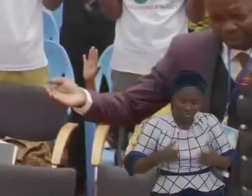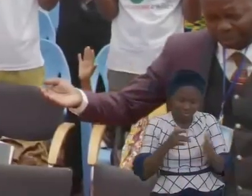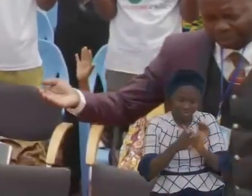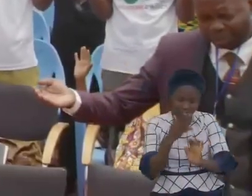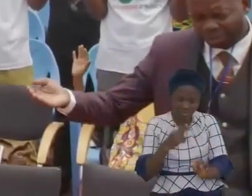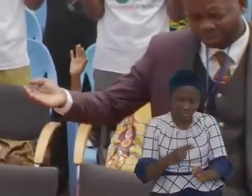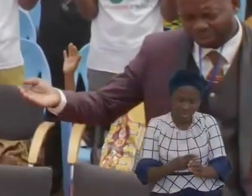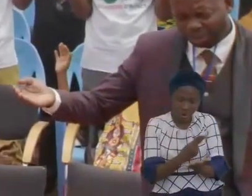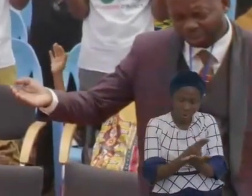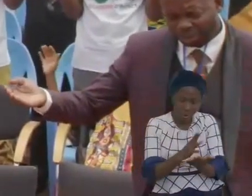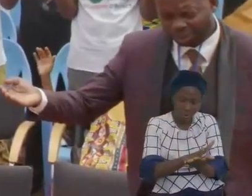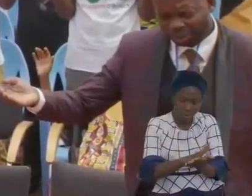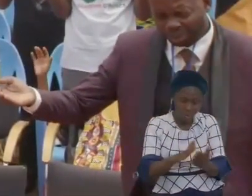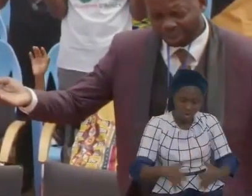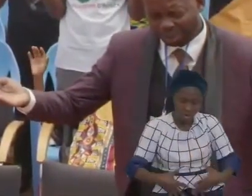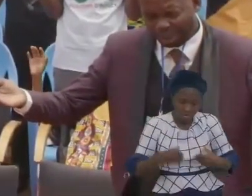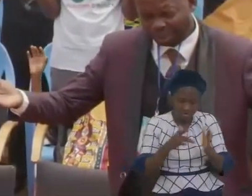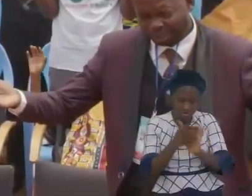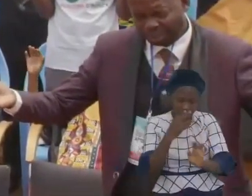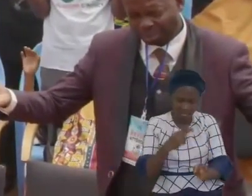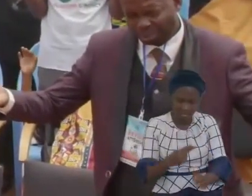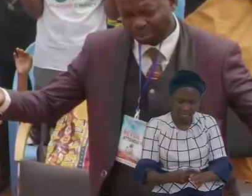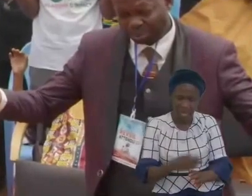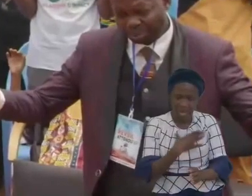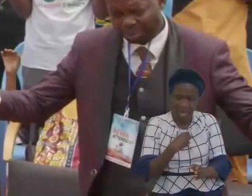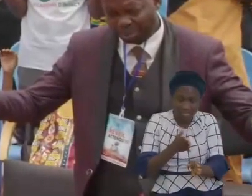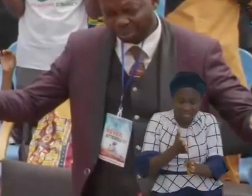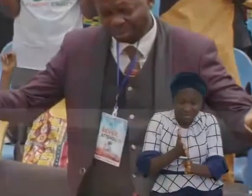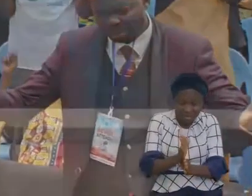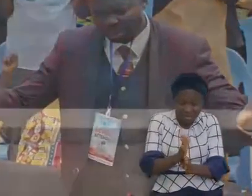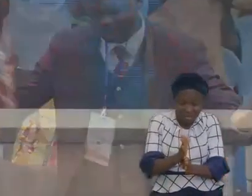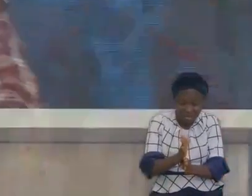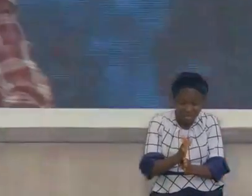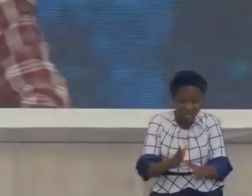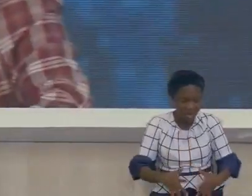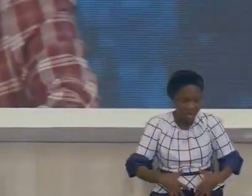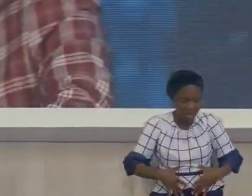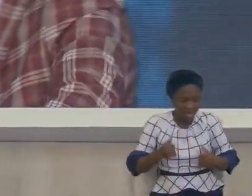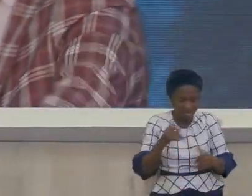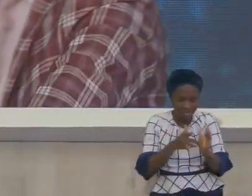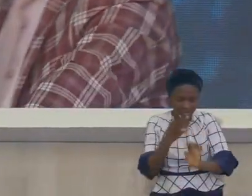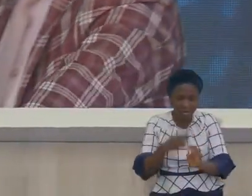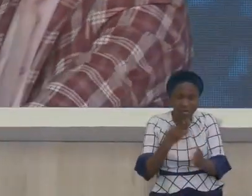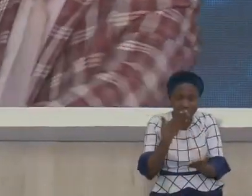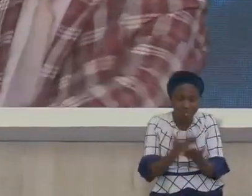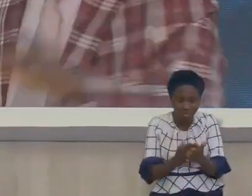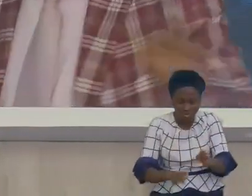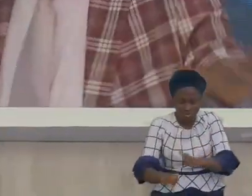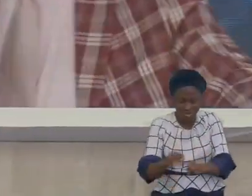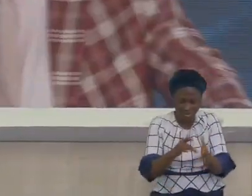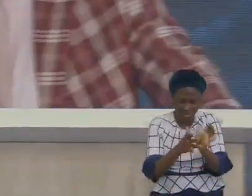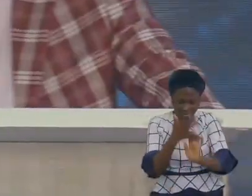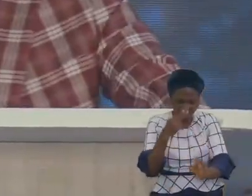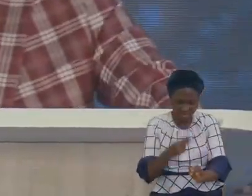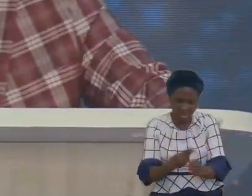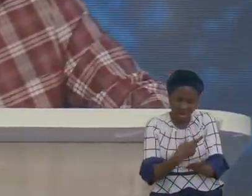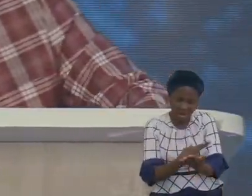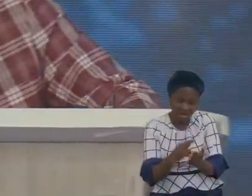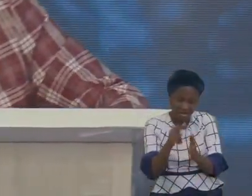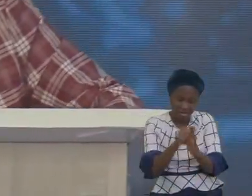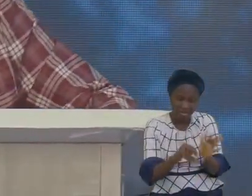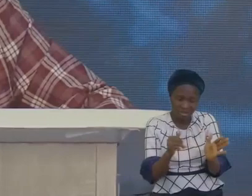a good behavior, the righteousness that follows salvation. Give